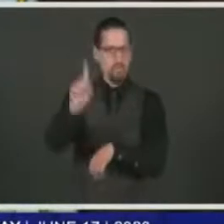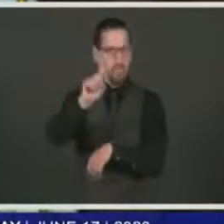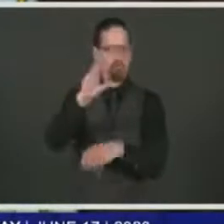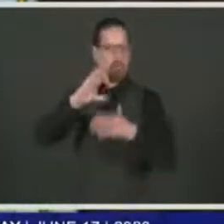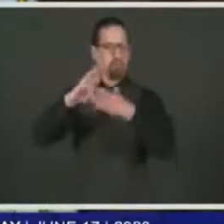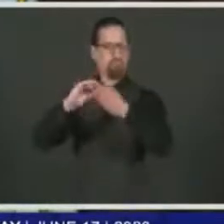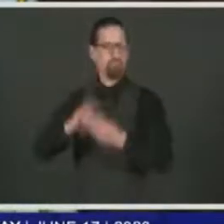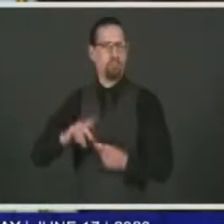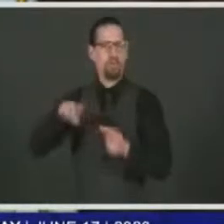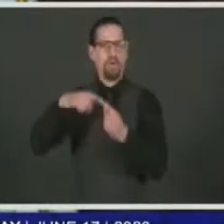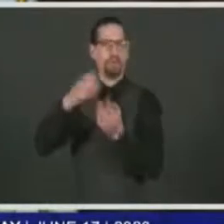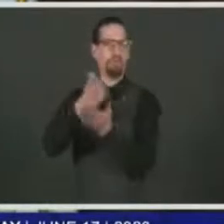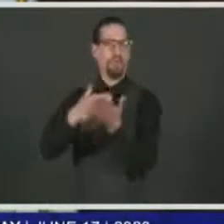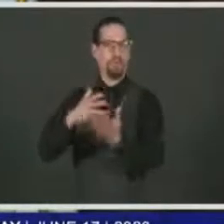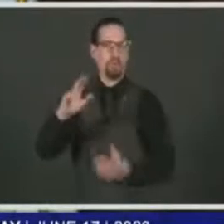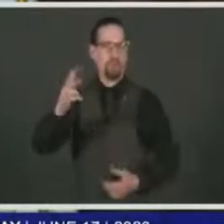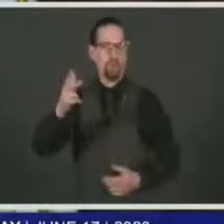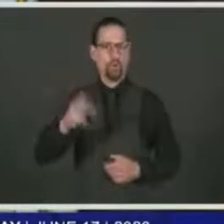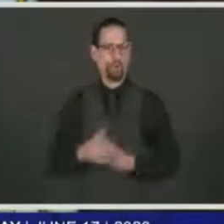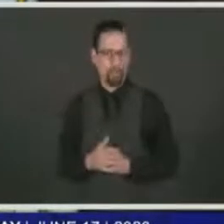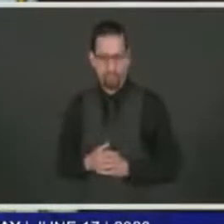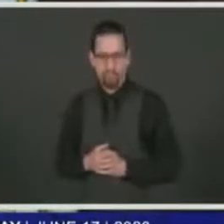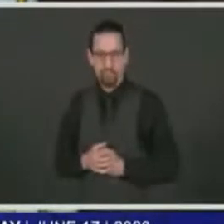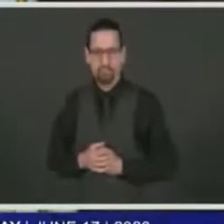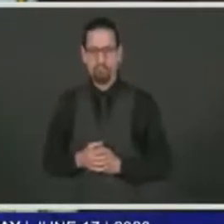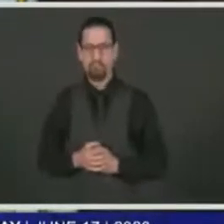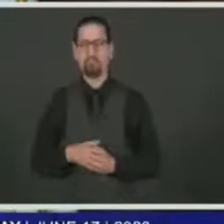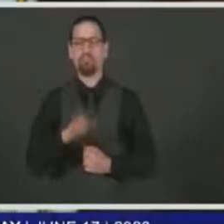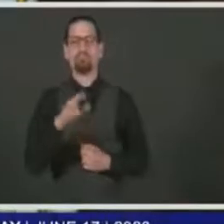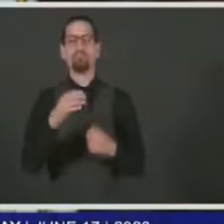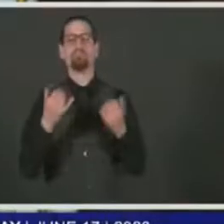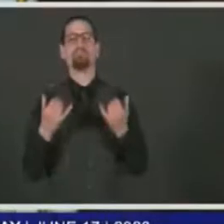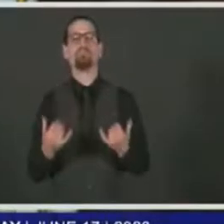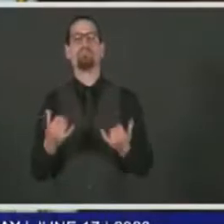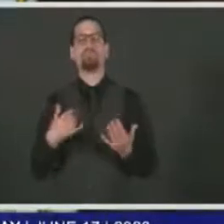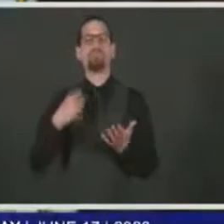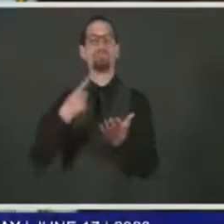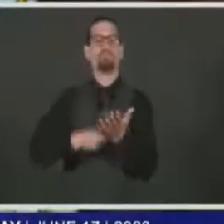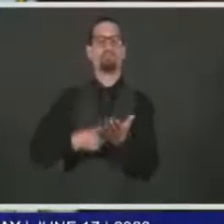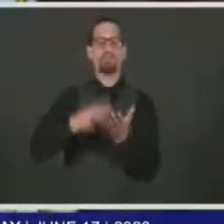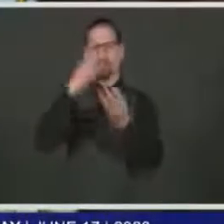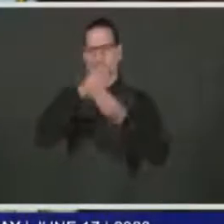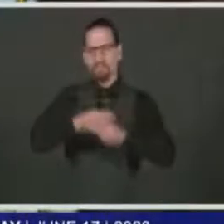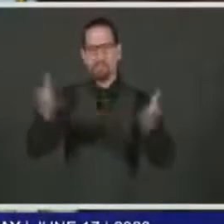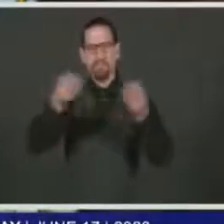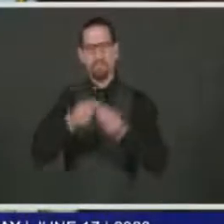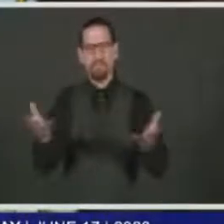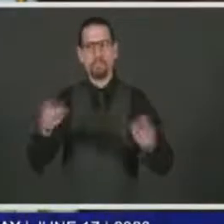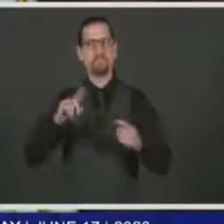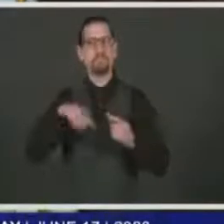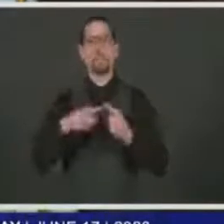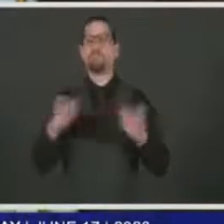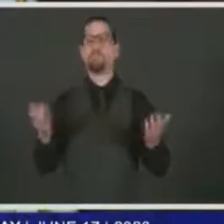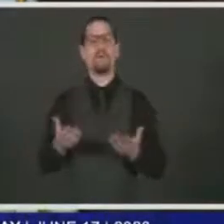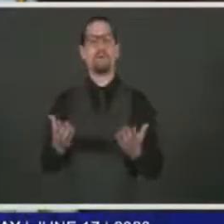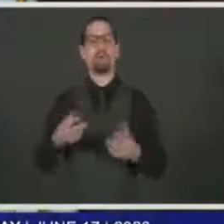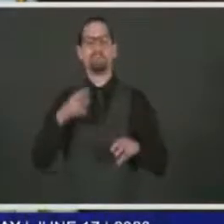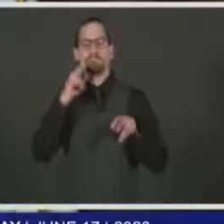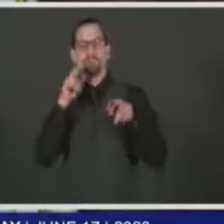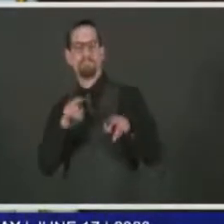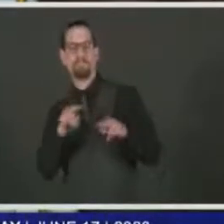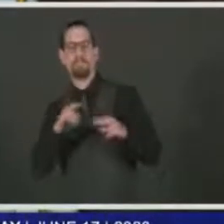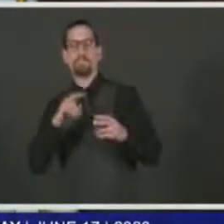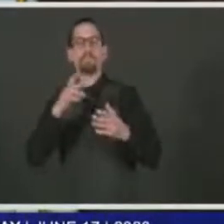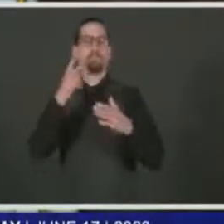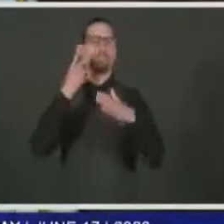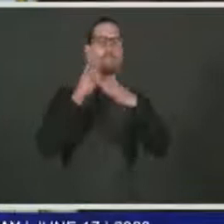I have taken the approach where I want to tell you, I want to start previewing for you what phase 3 will look like,